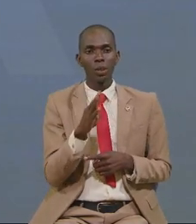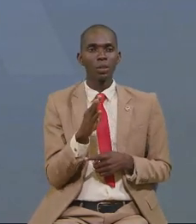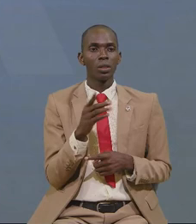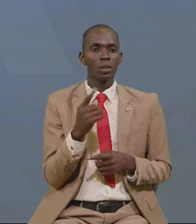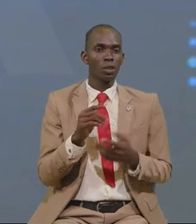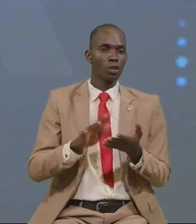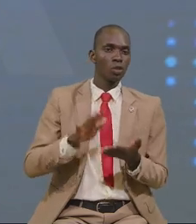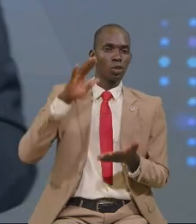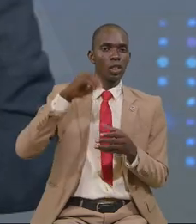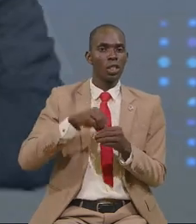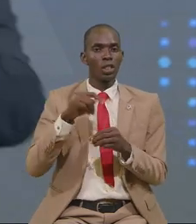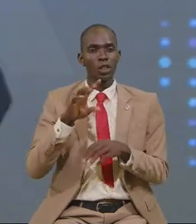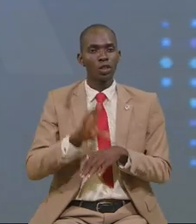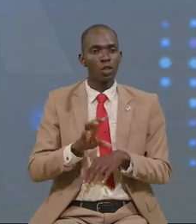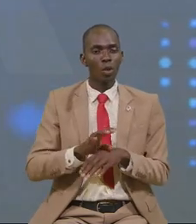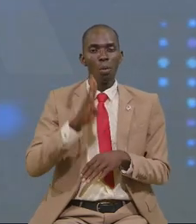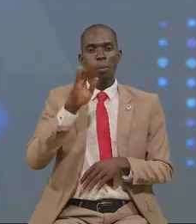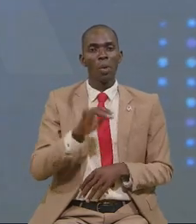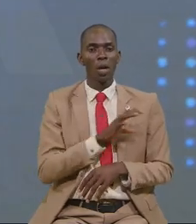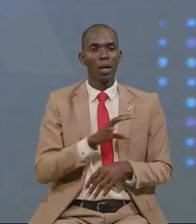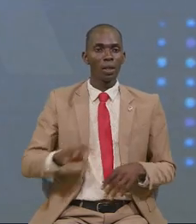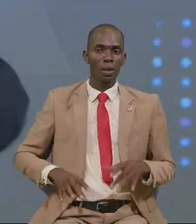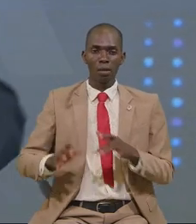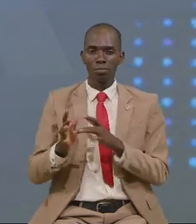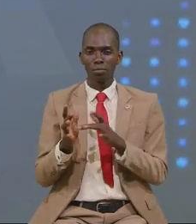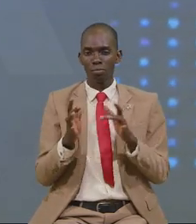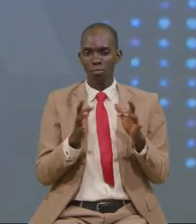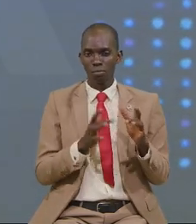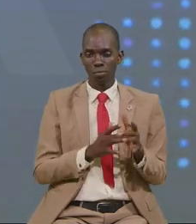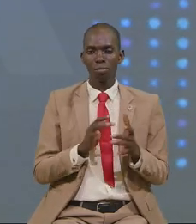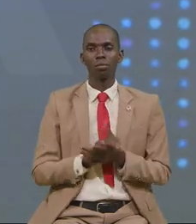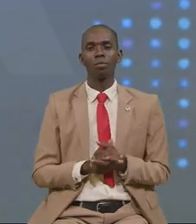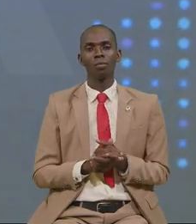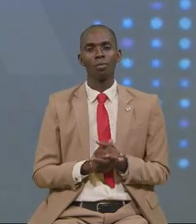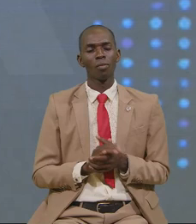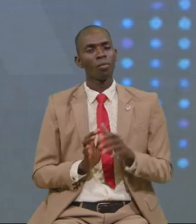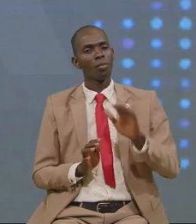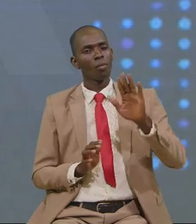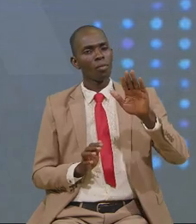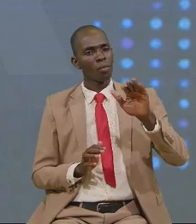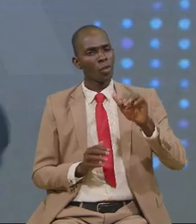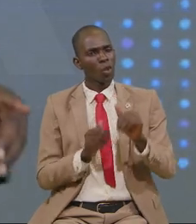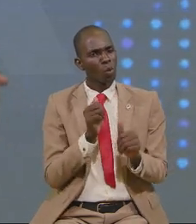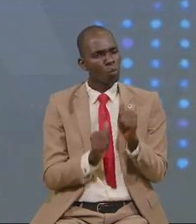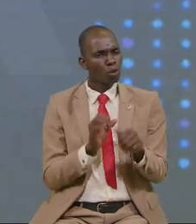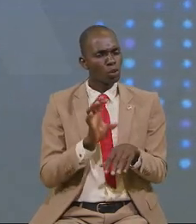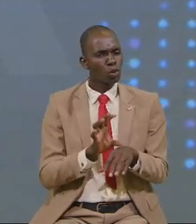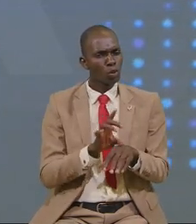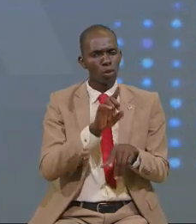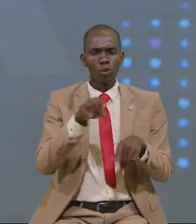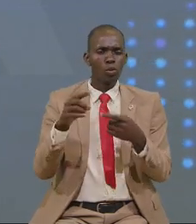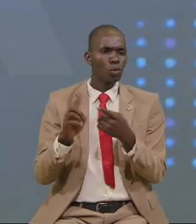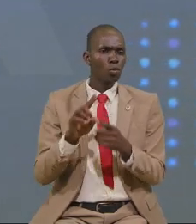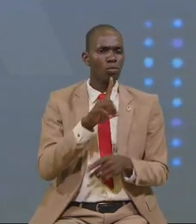by Christ Jesus. Hold on. Which church do you attend? What